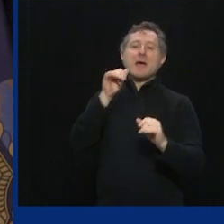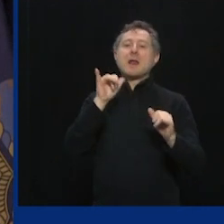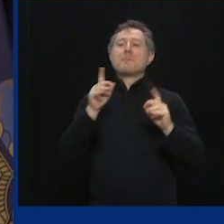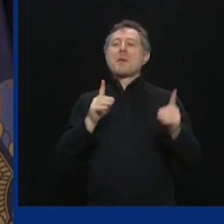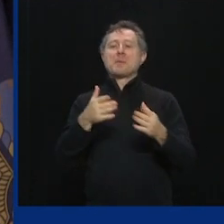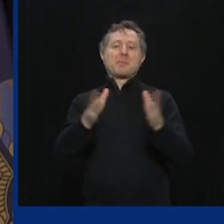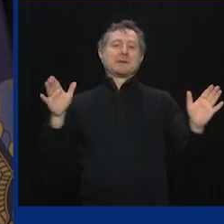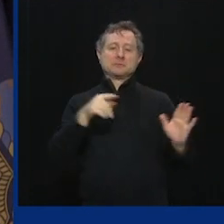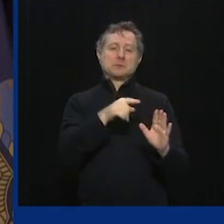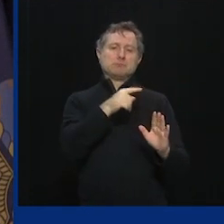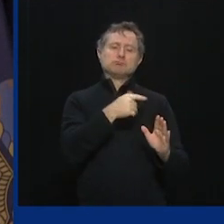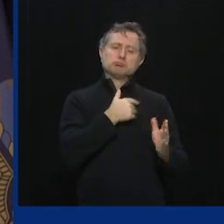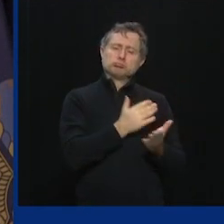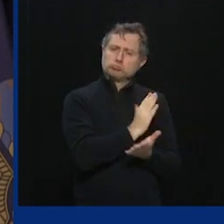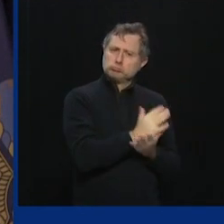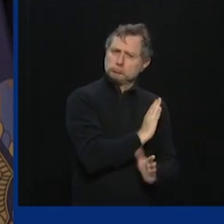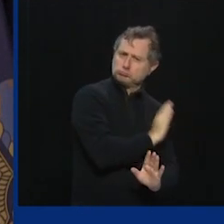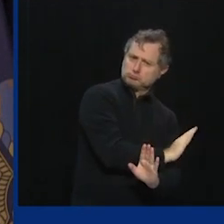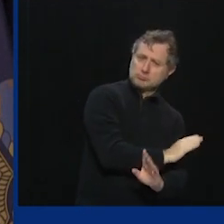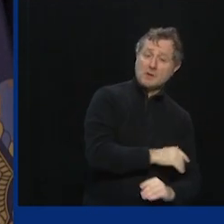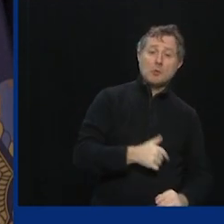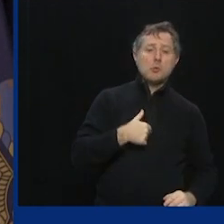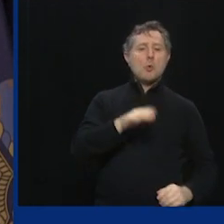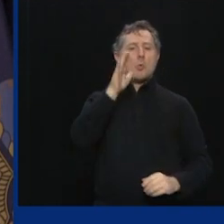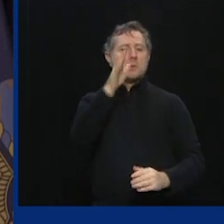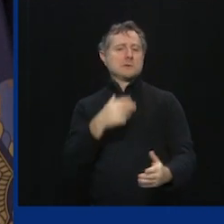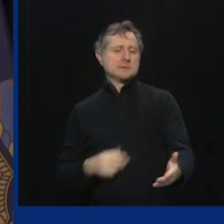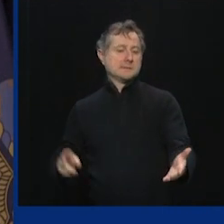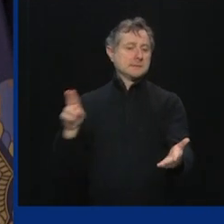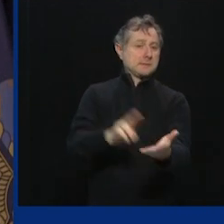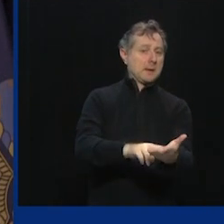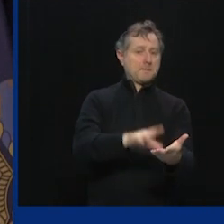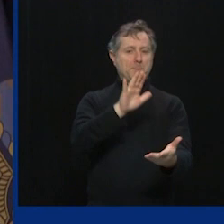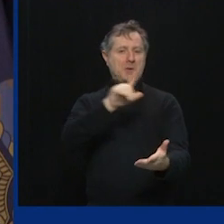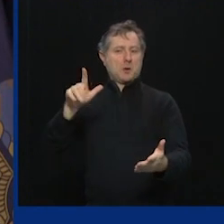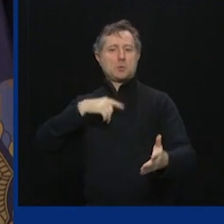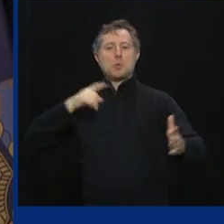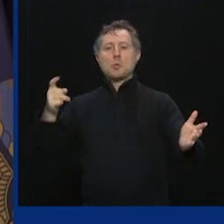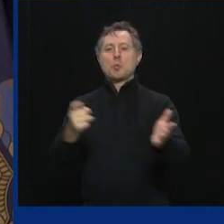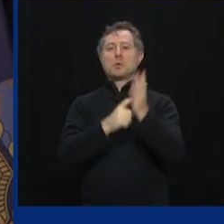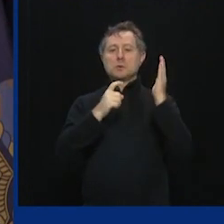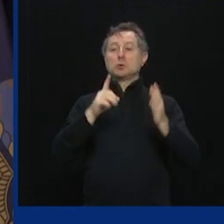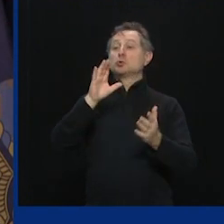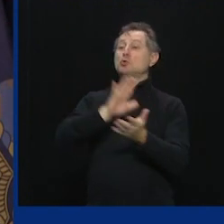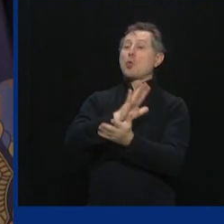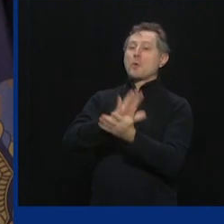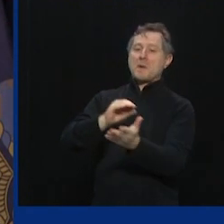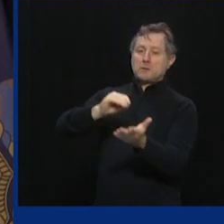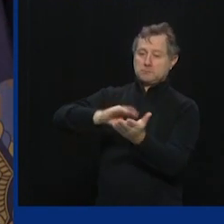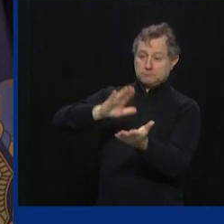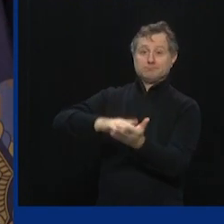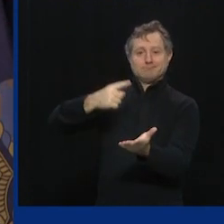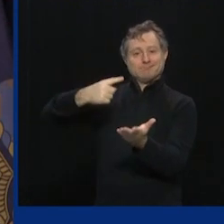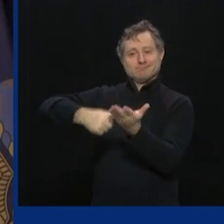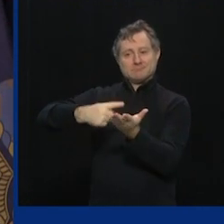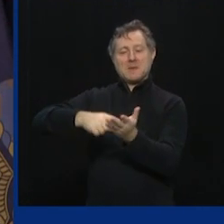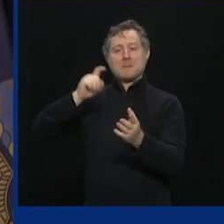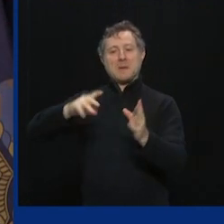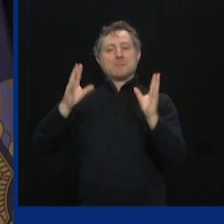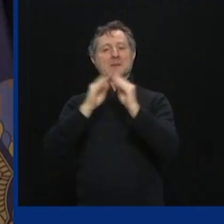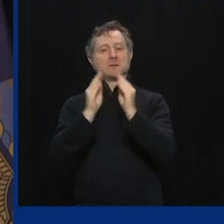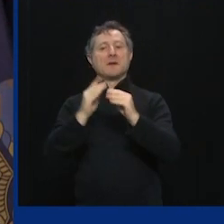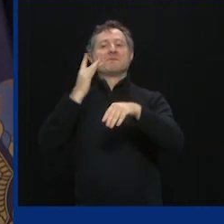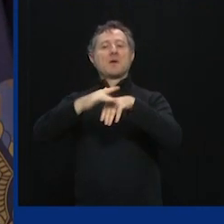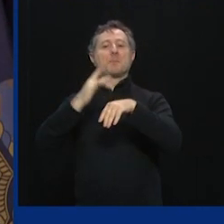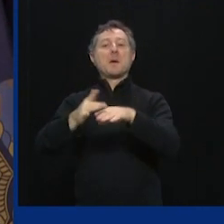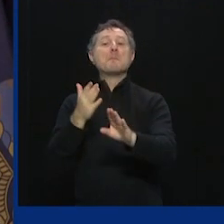bill in a few moments that requires that documents discussed at meetings must be made available to the public upon request